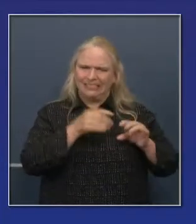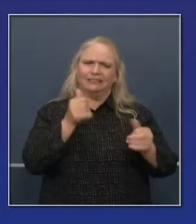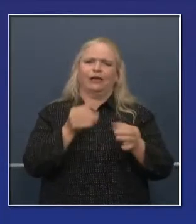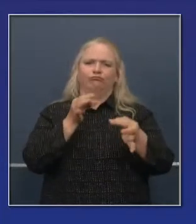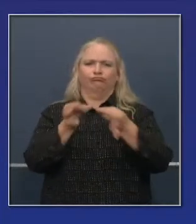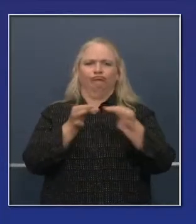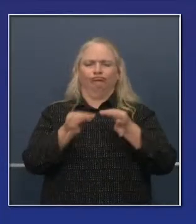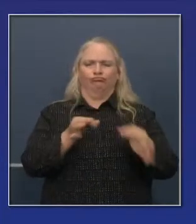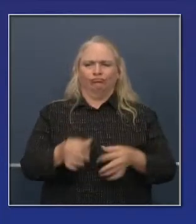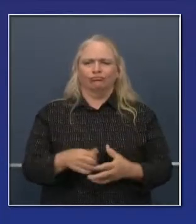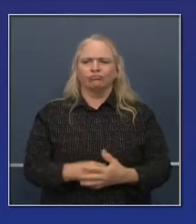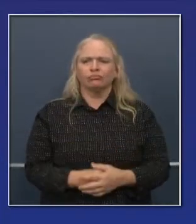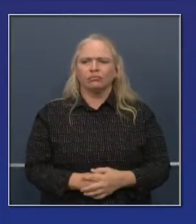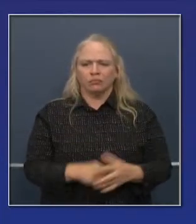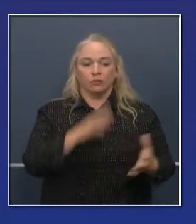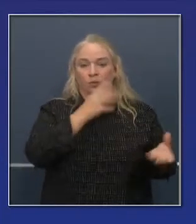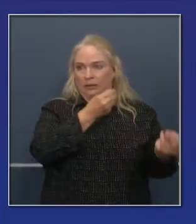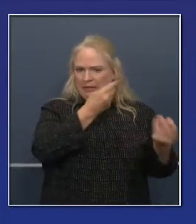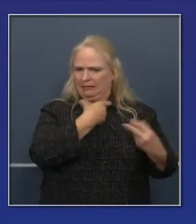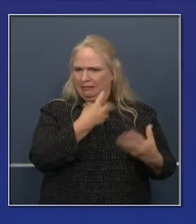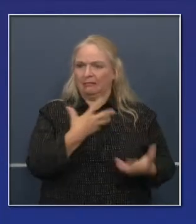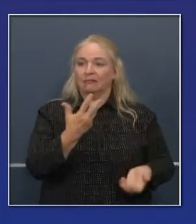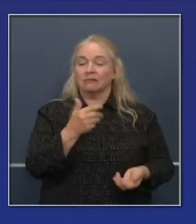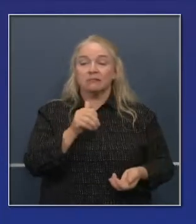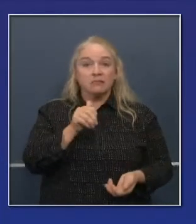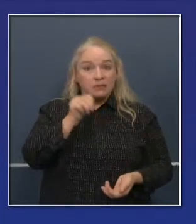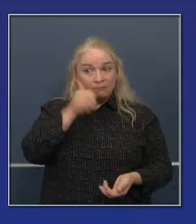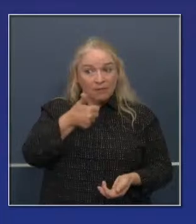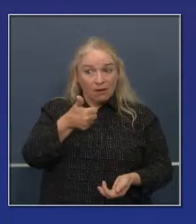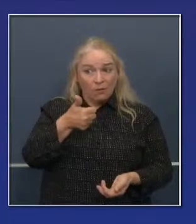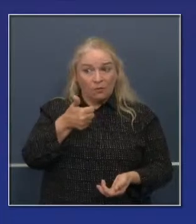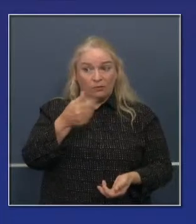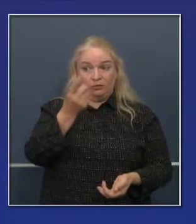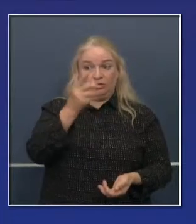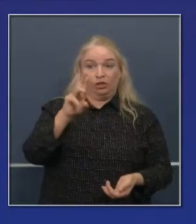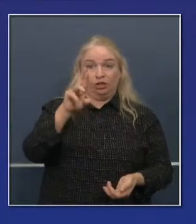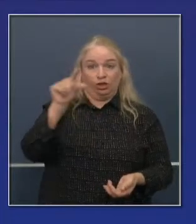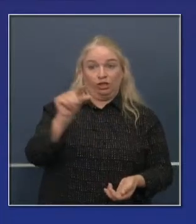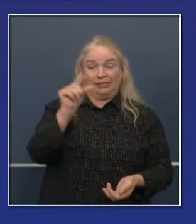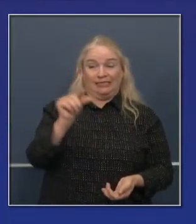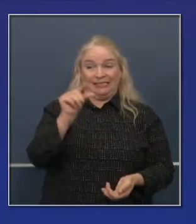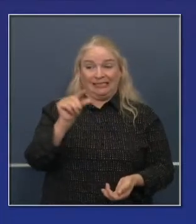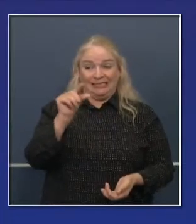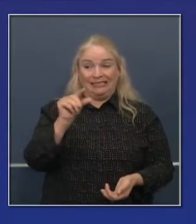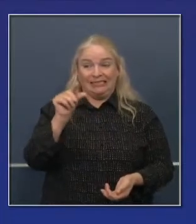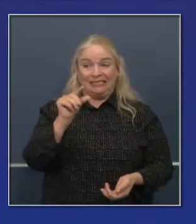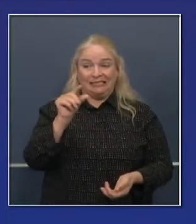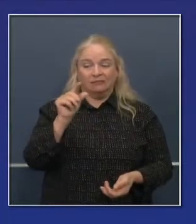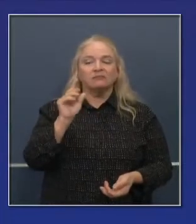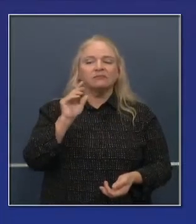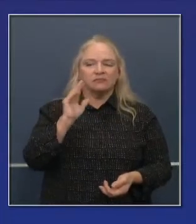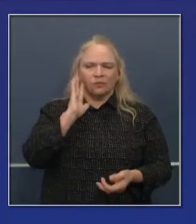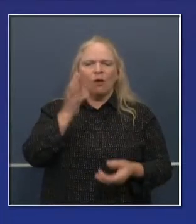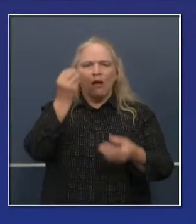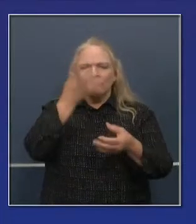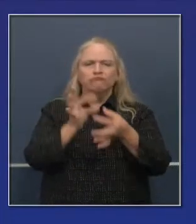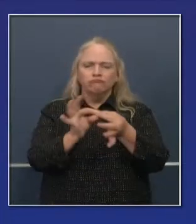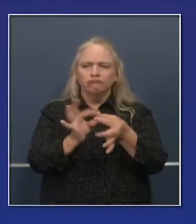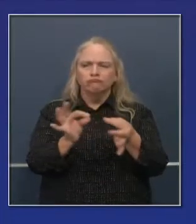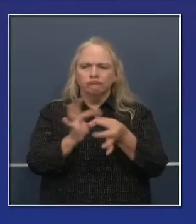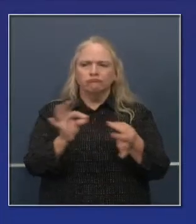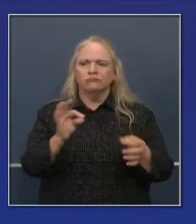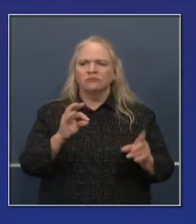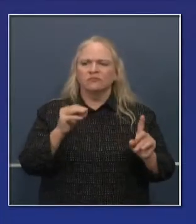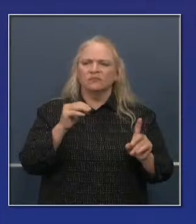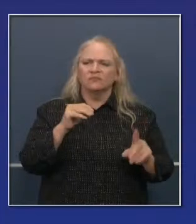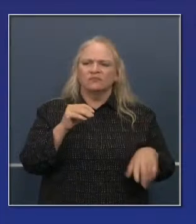Galley will be presenting our new reconstituted testing task force, 2 new co-chairs of the task force,